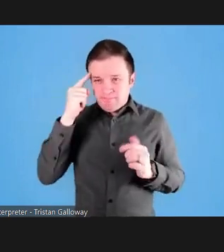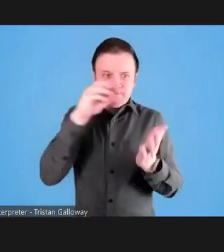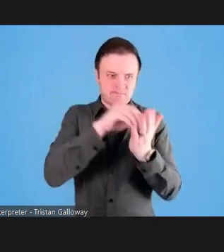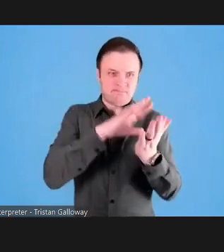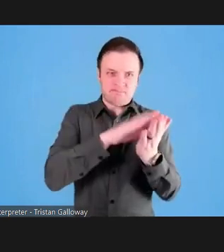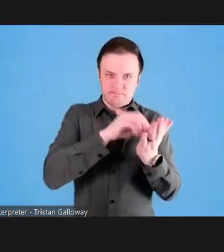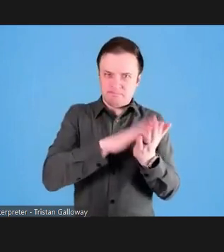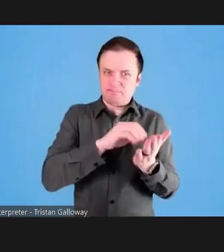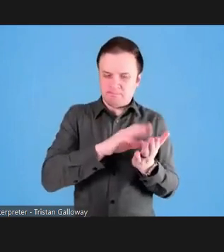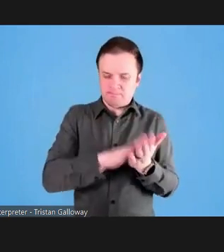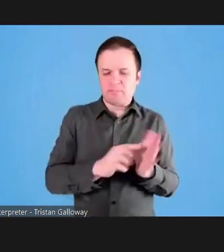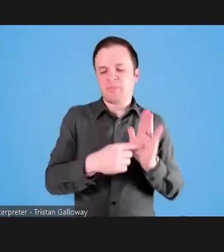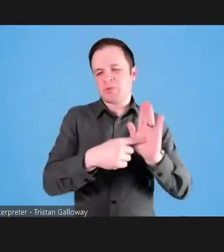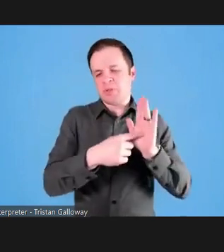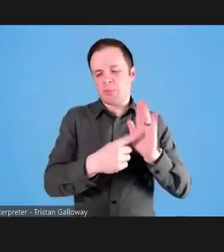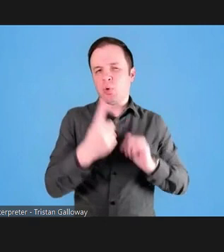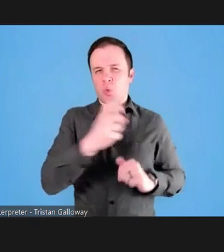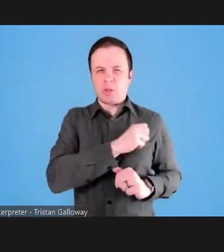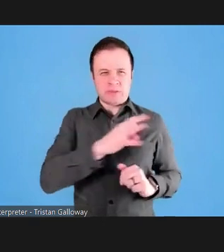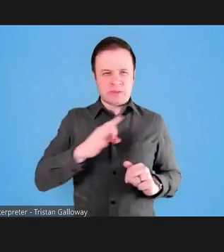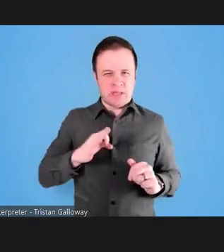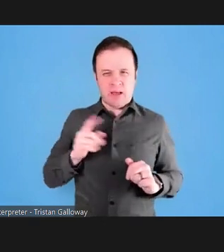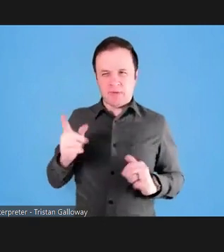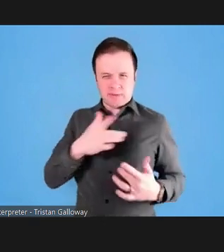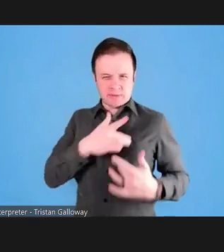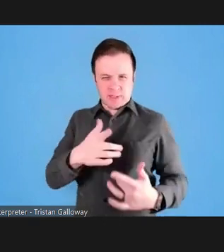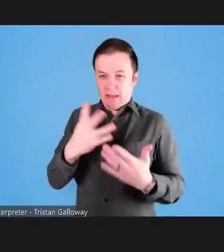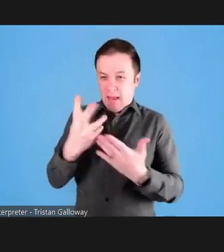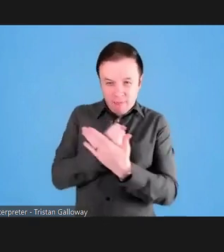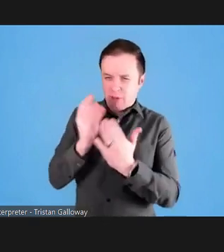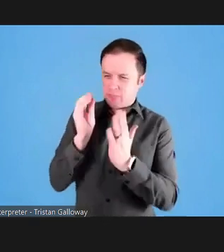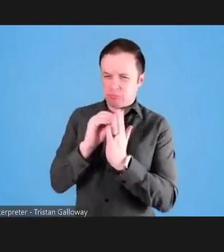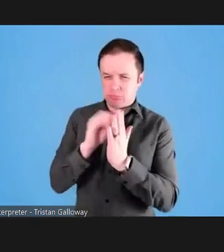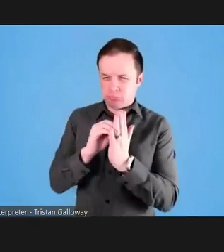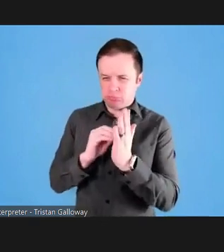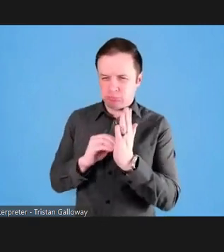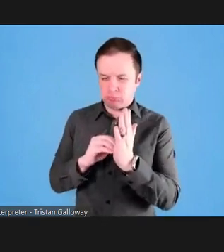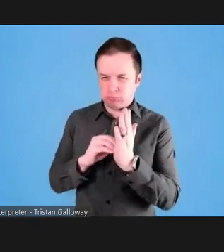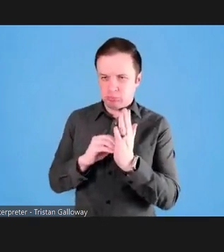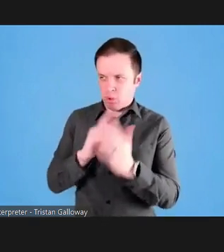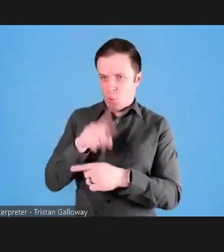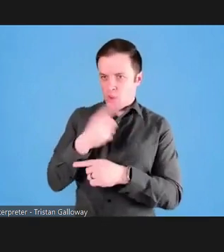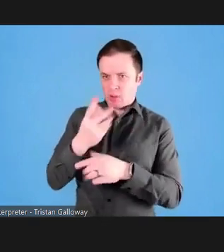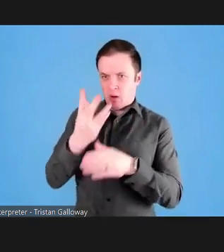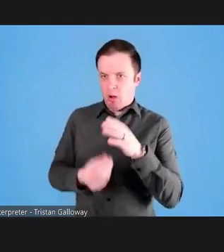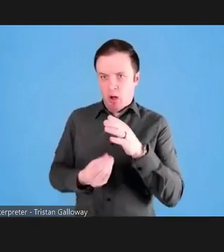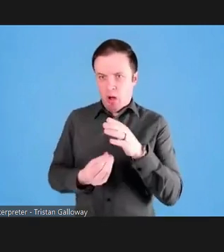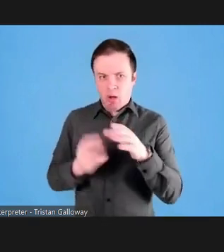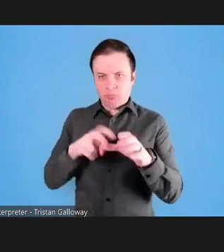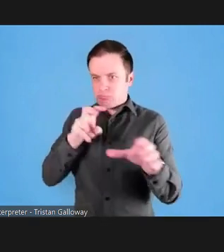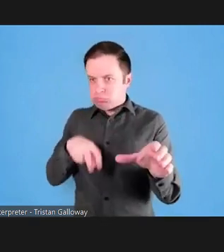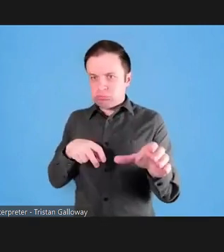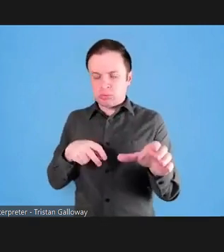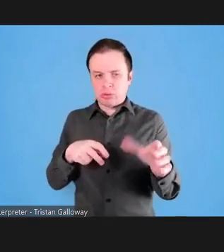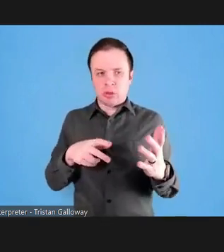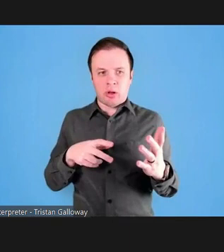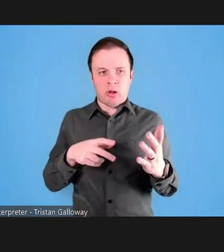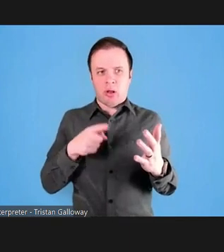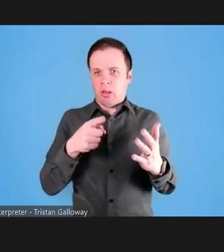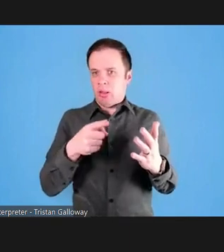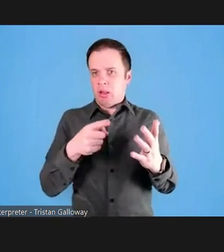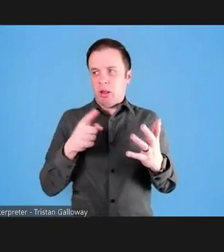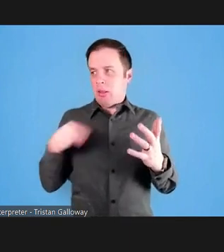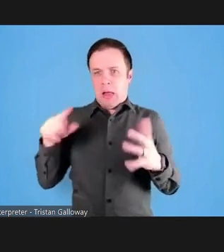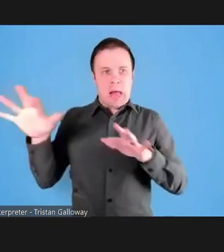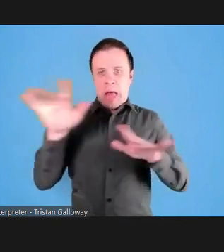one staff member that keeps track of everything and then one day is no longer there, the screening program is left